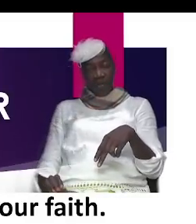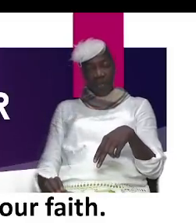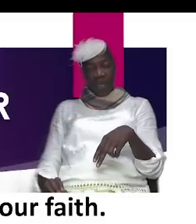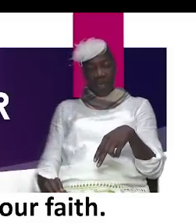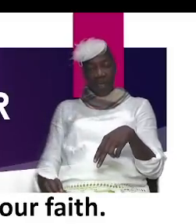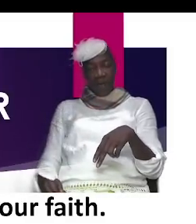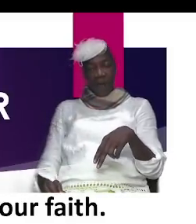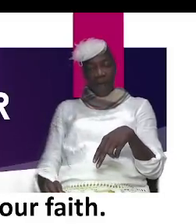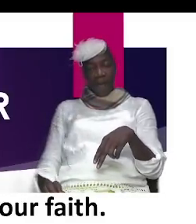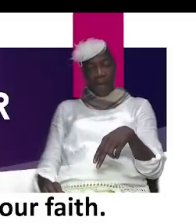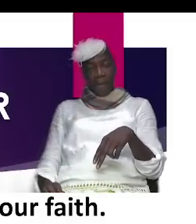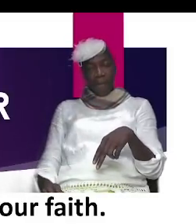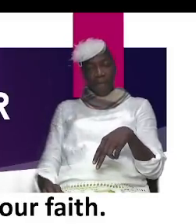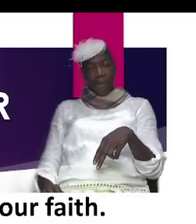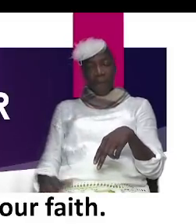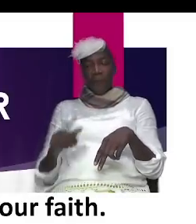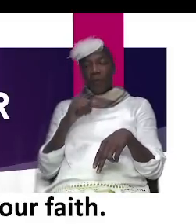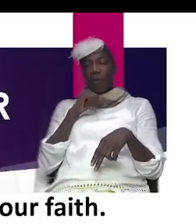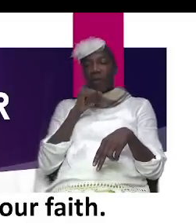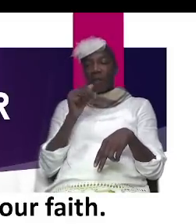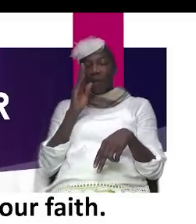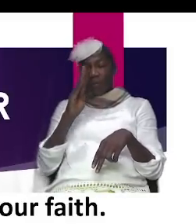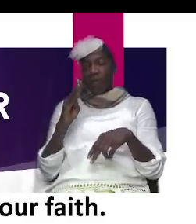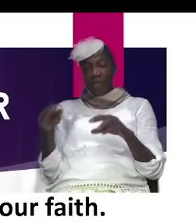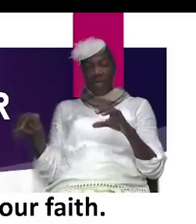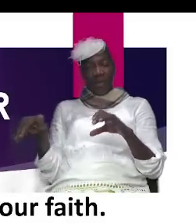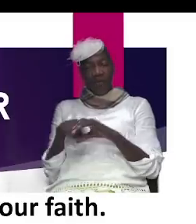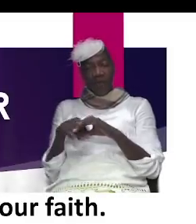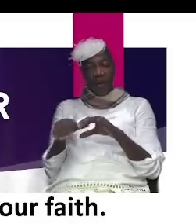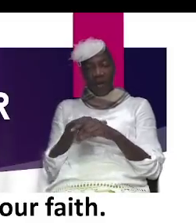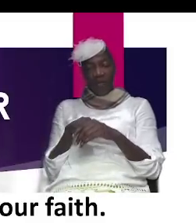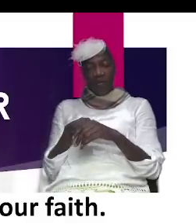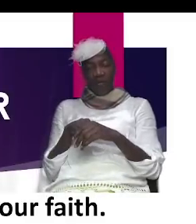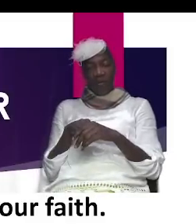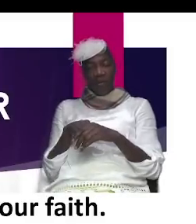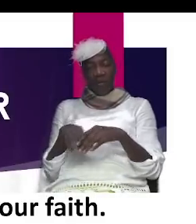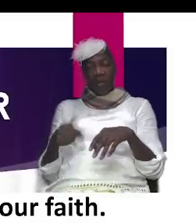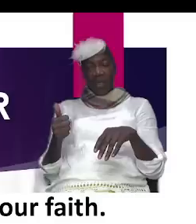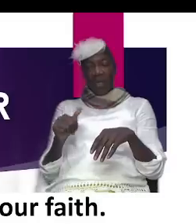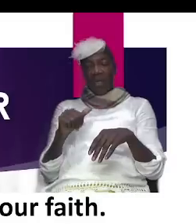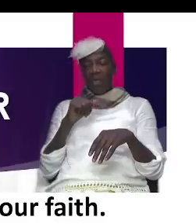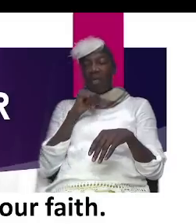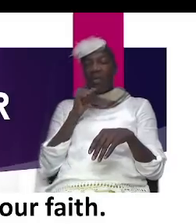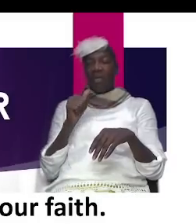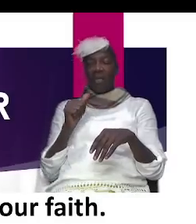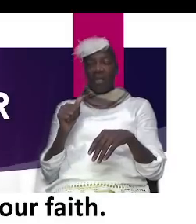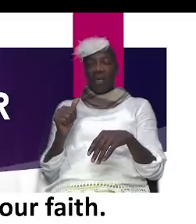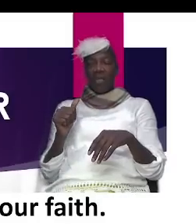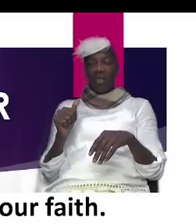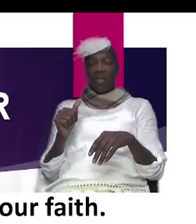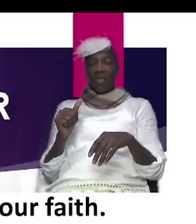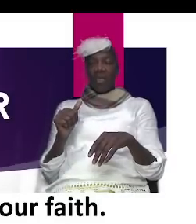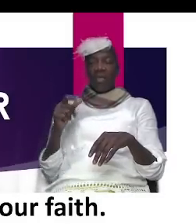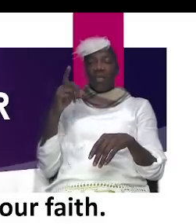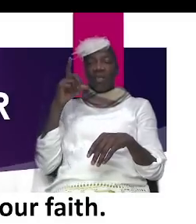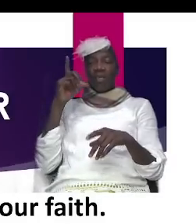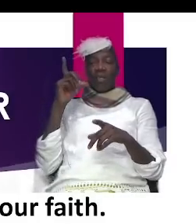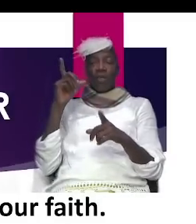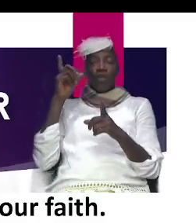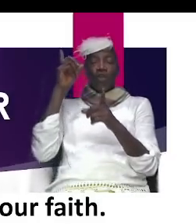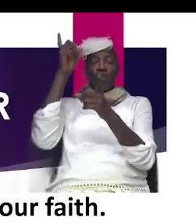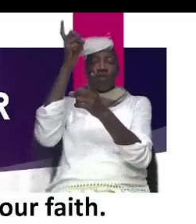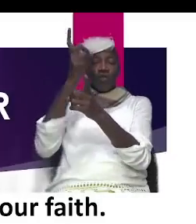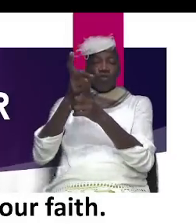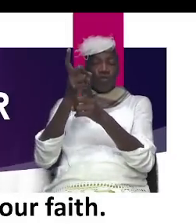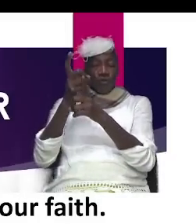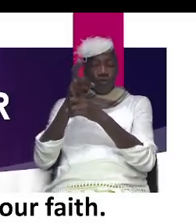conviction, right? You're not going to be involved in a dishonest and illicit affair as a worker in a